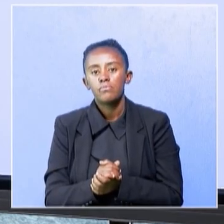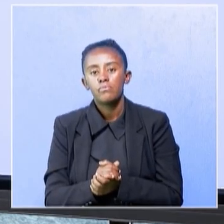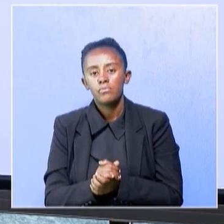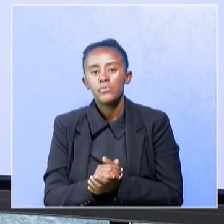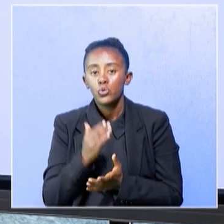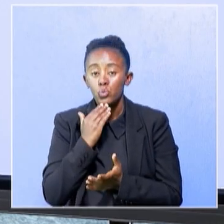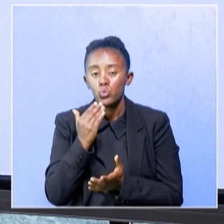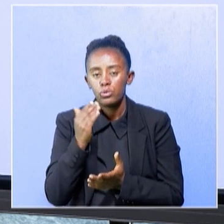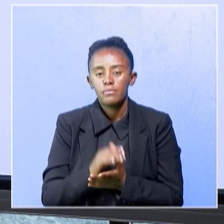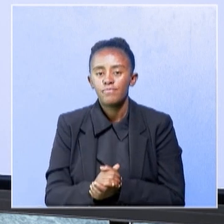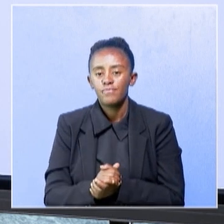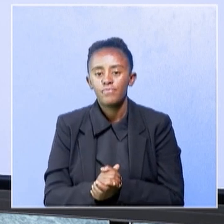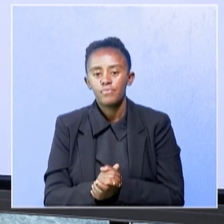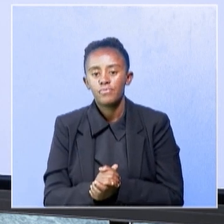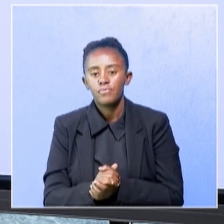Good.